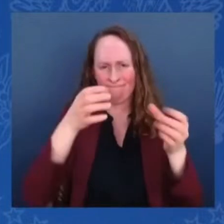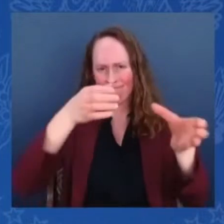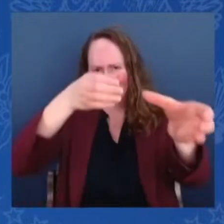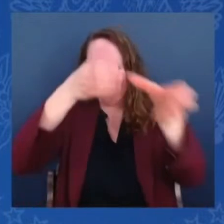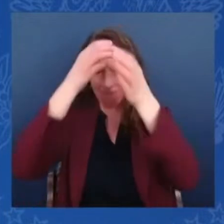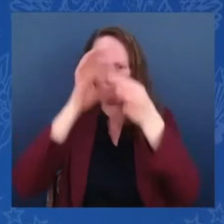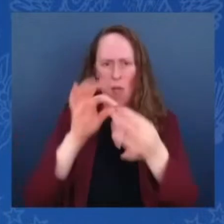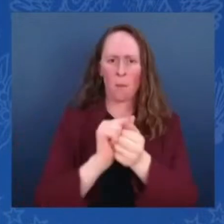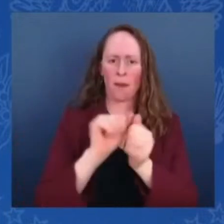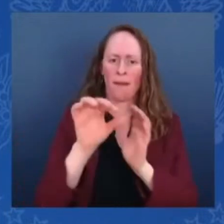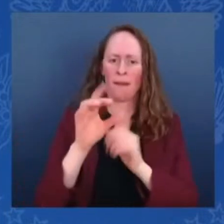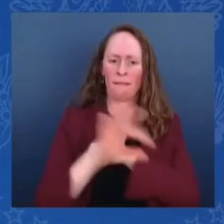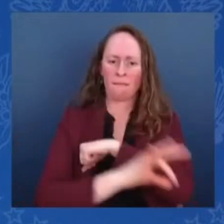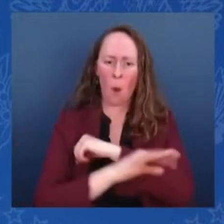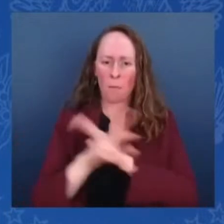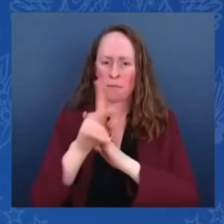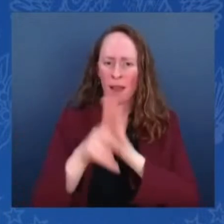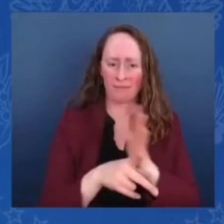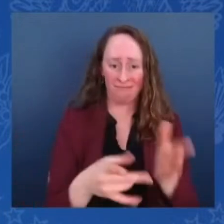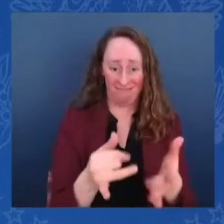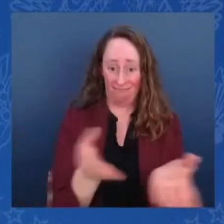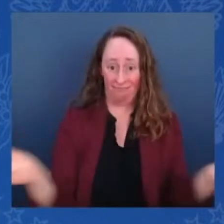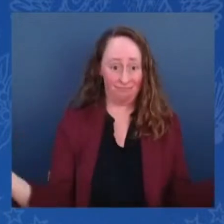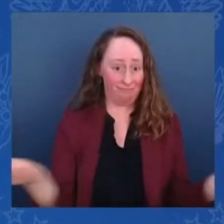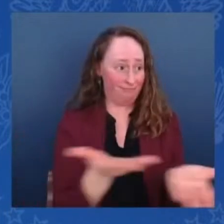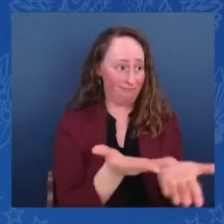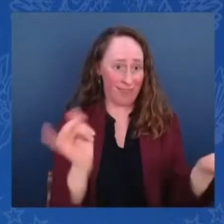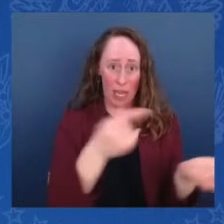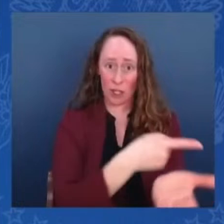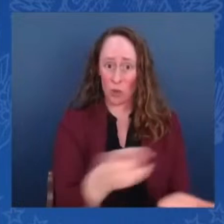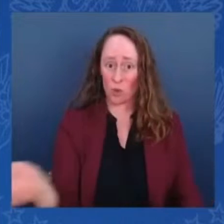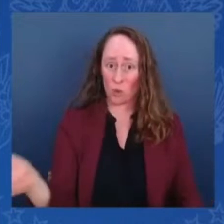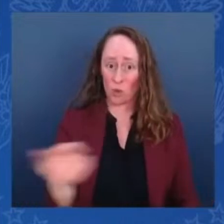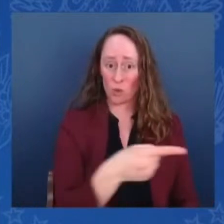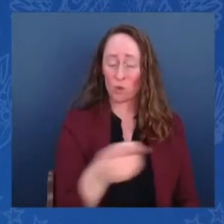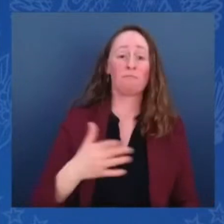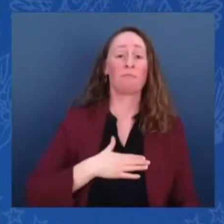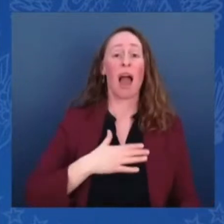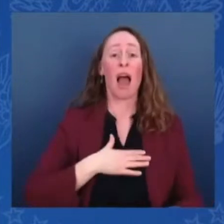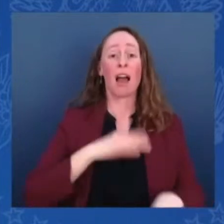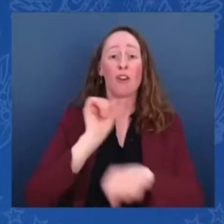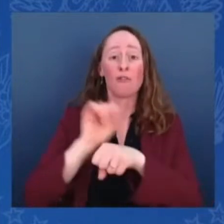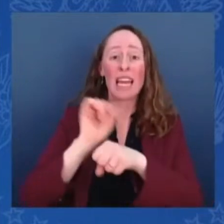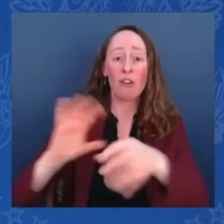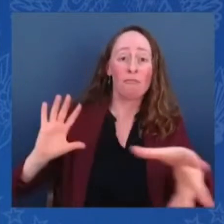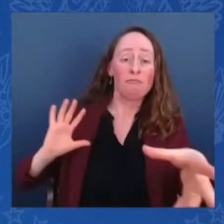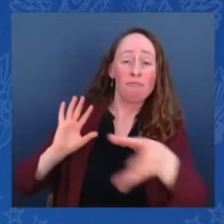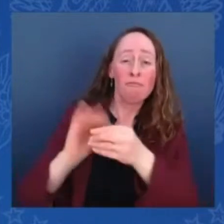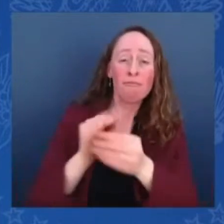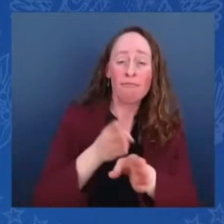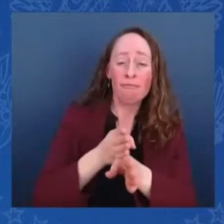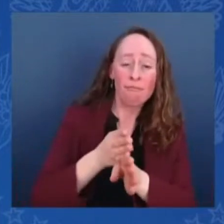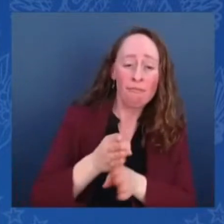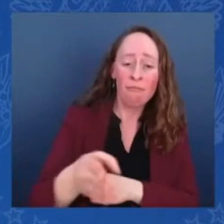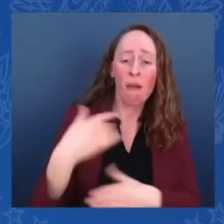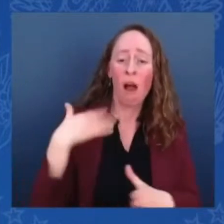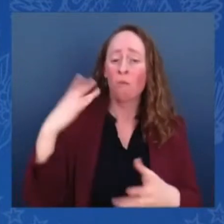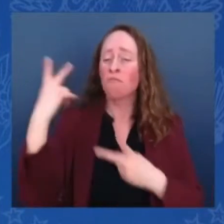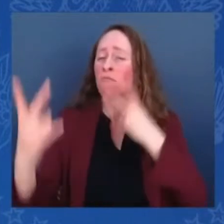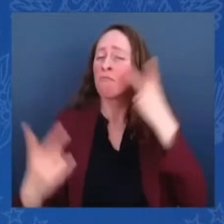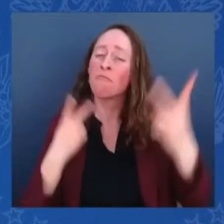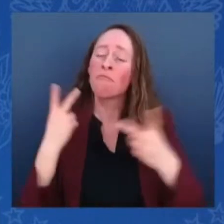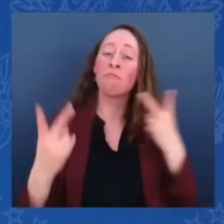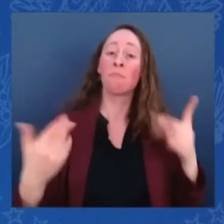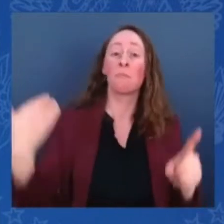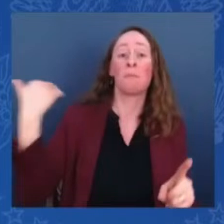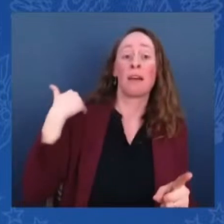eyes. Throughout my career, the world has undergone tremendous change. But